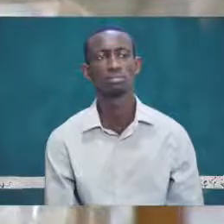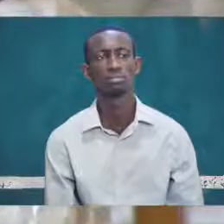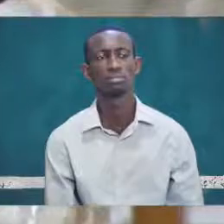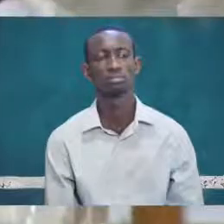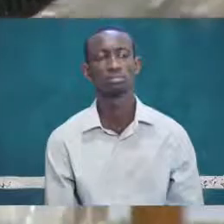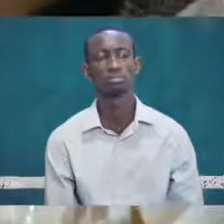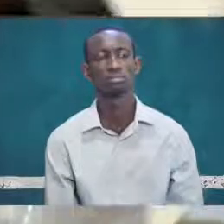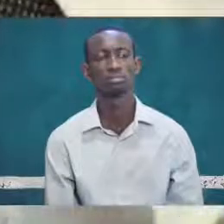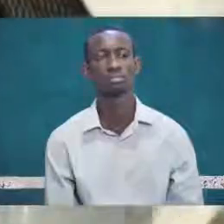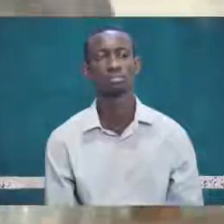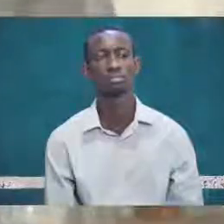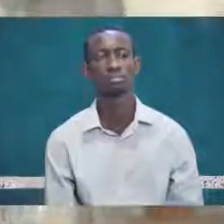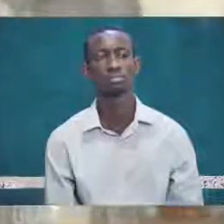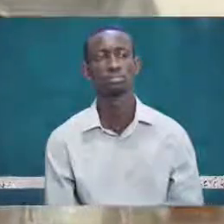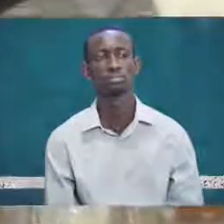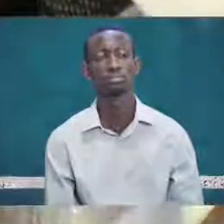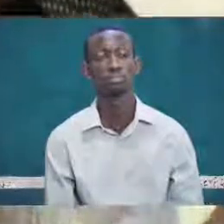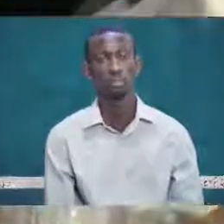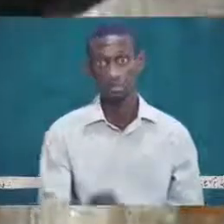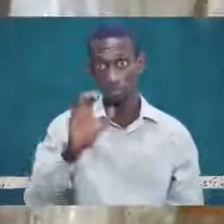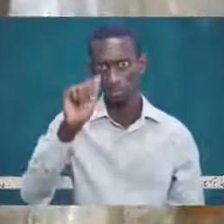ammonium carbonate also decomposes.